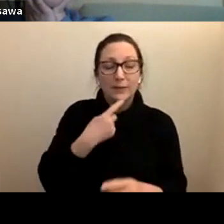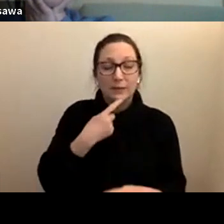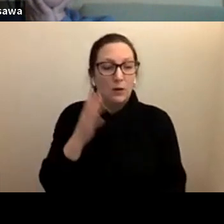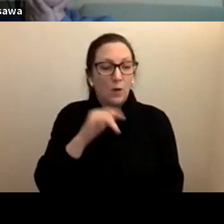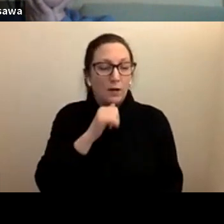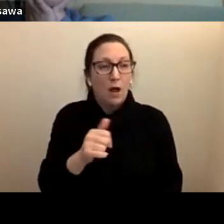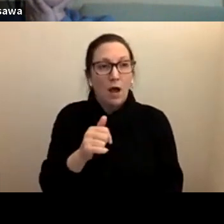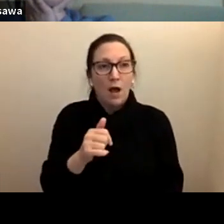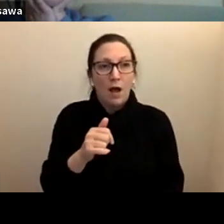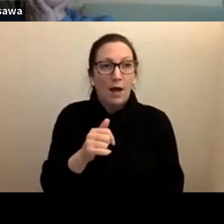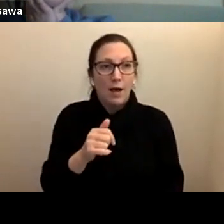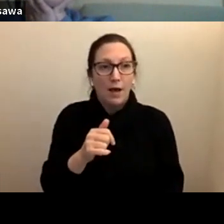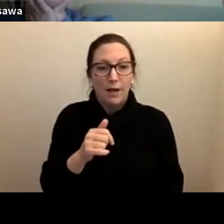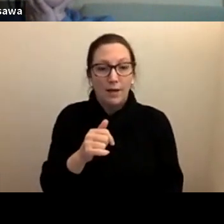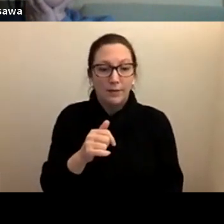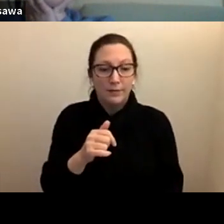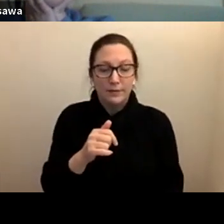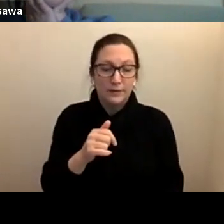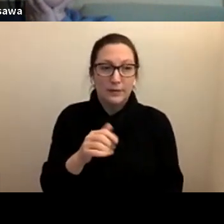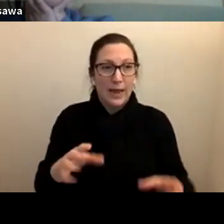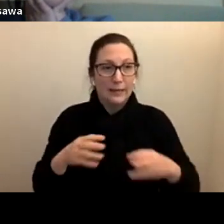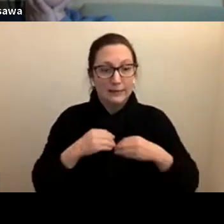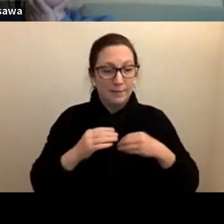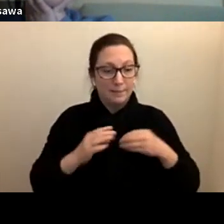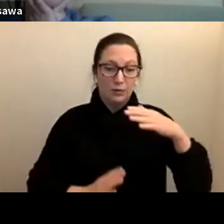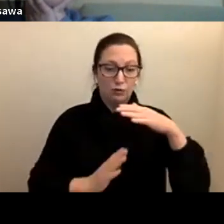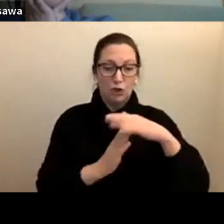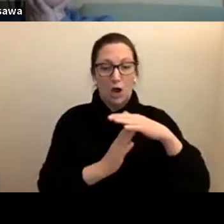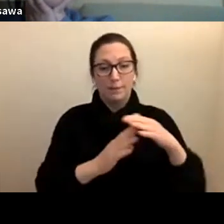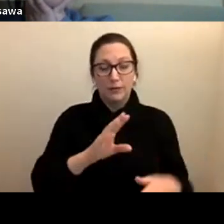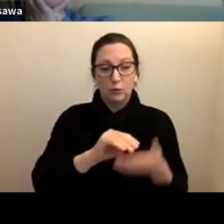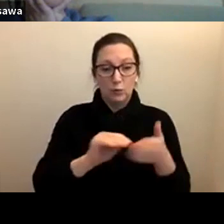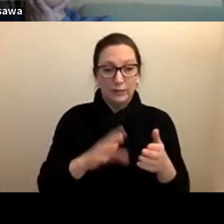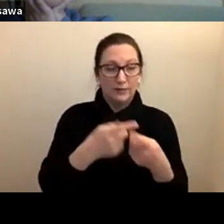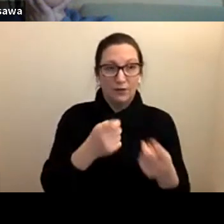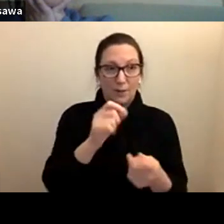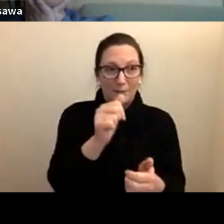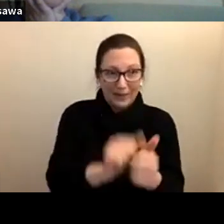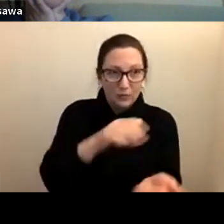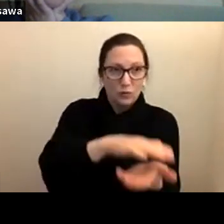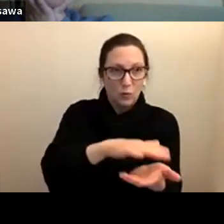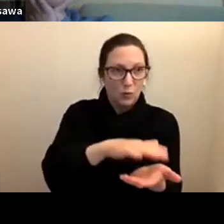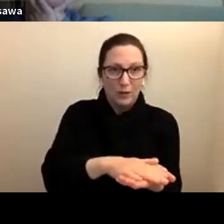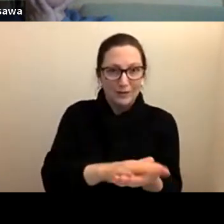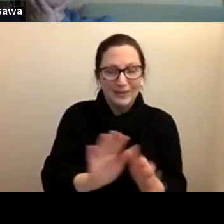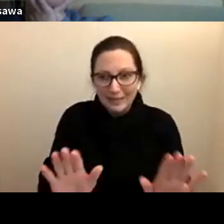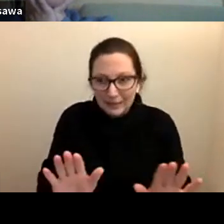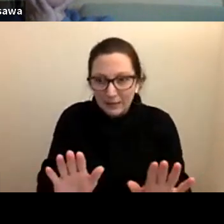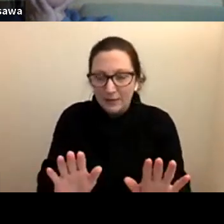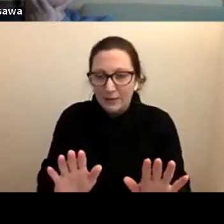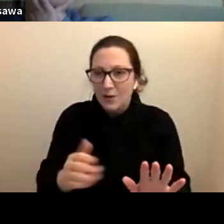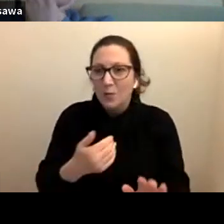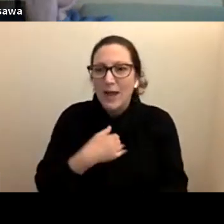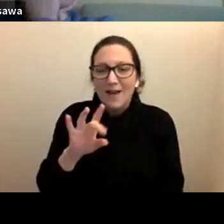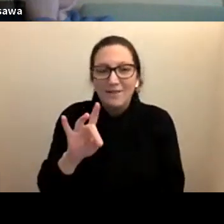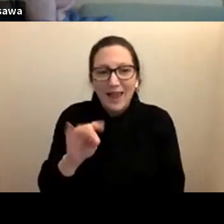X top students from every school who applies? And I don't know if folks are as aware that there are 80 to 100 schools involved in exam